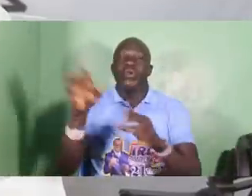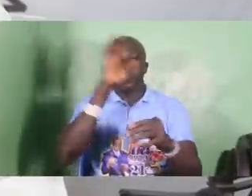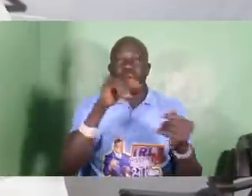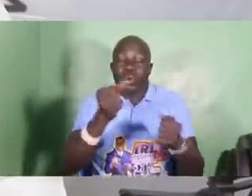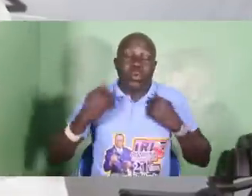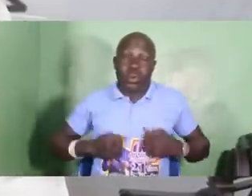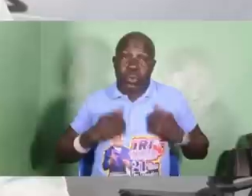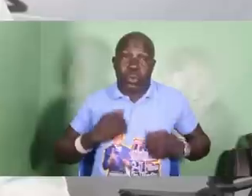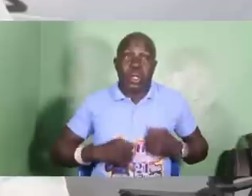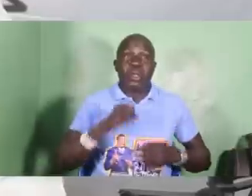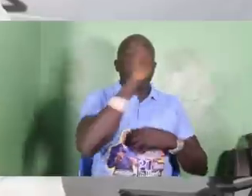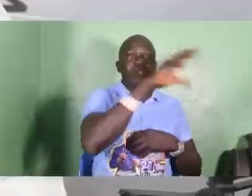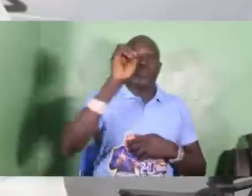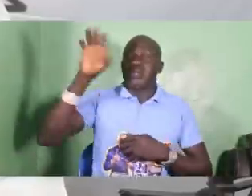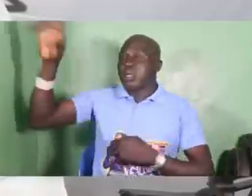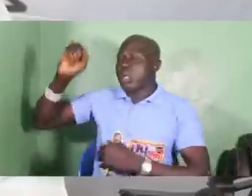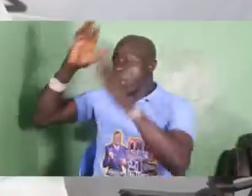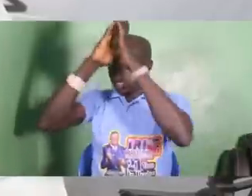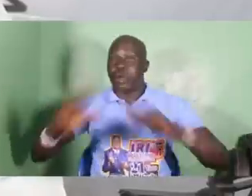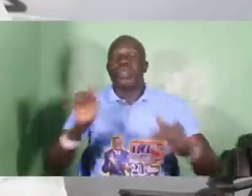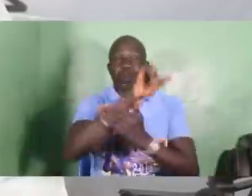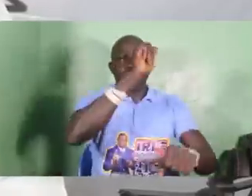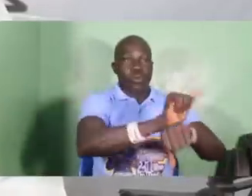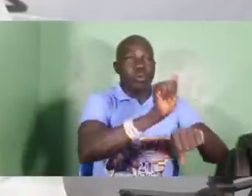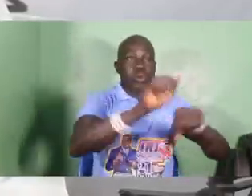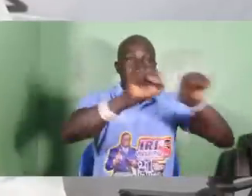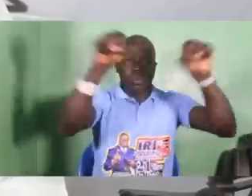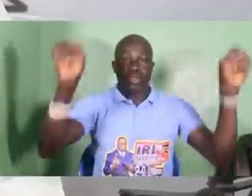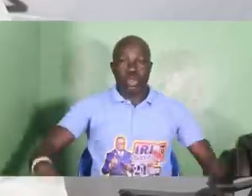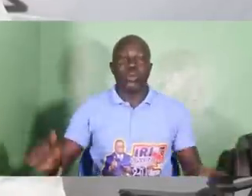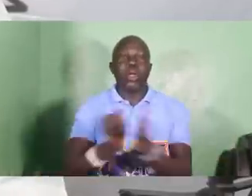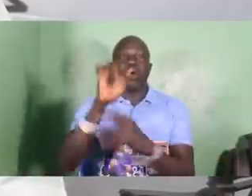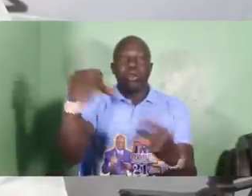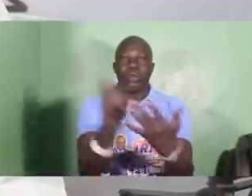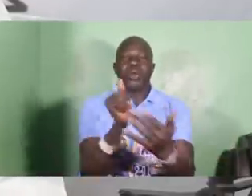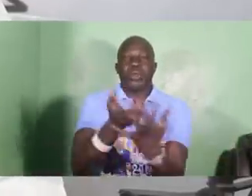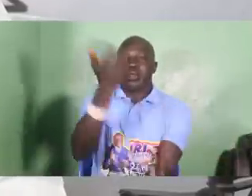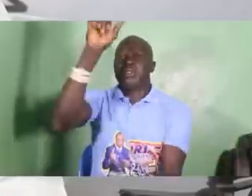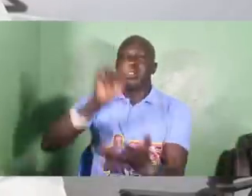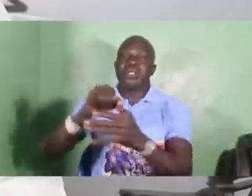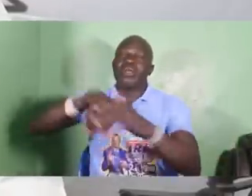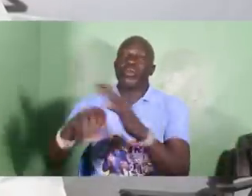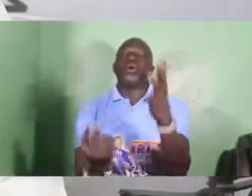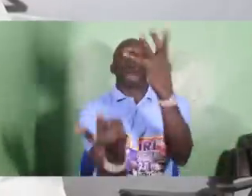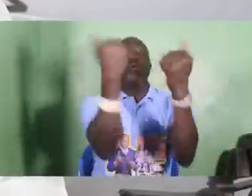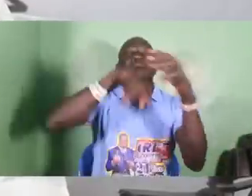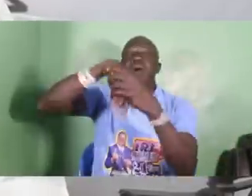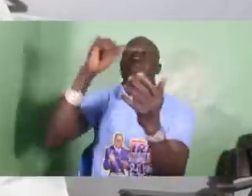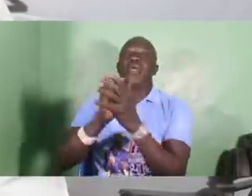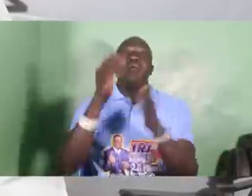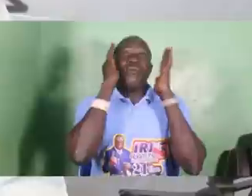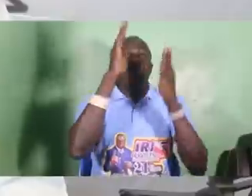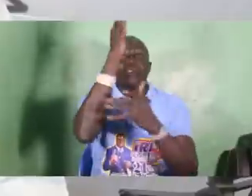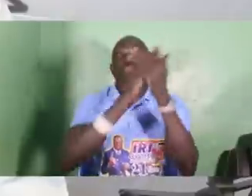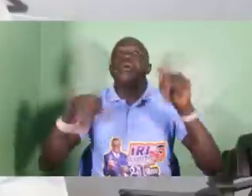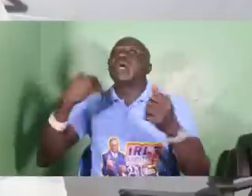you can come with that water. You can sprinkle it in your house and your place of work. I say that riches, it comes sprinkles.